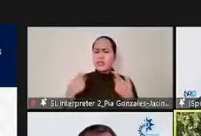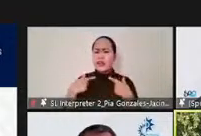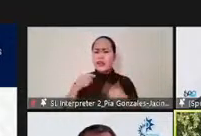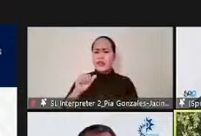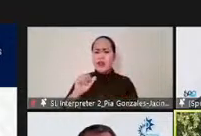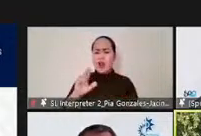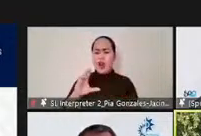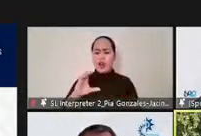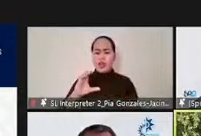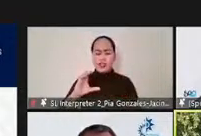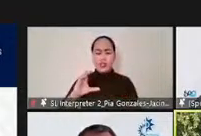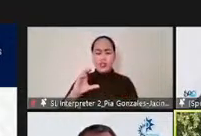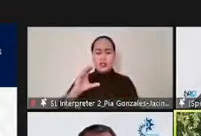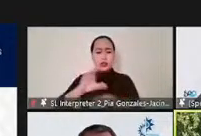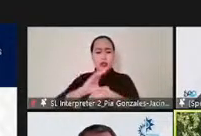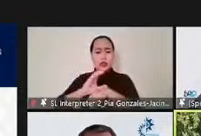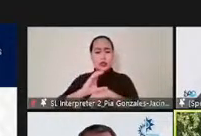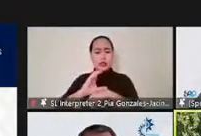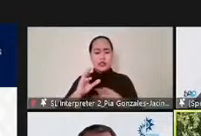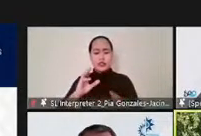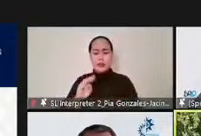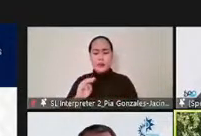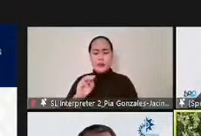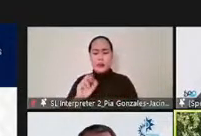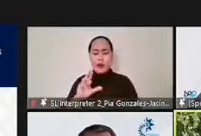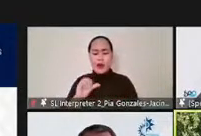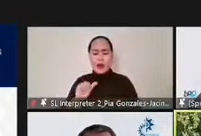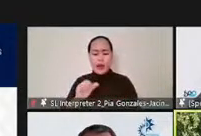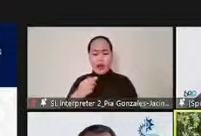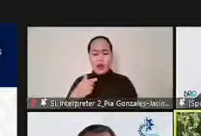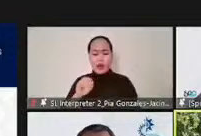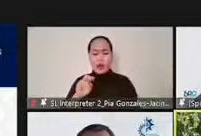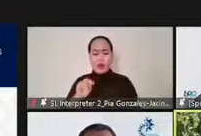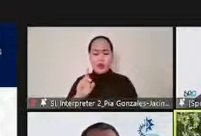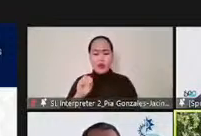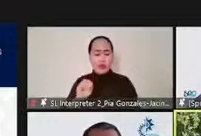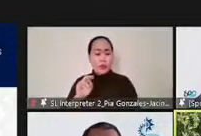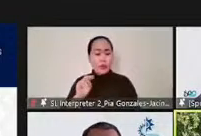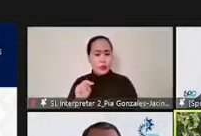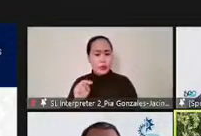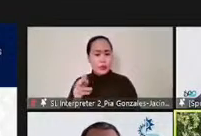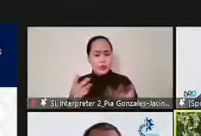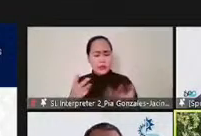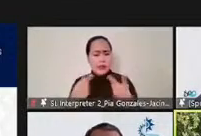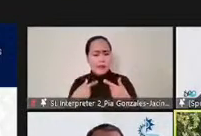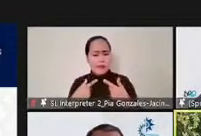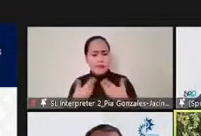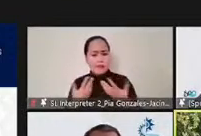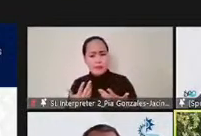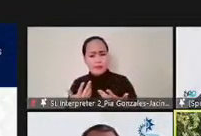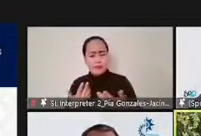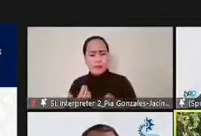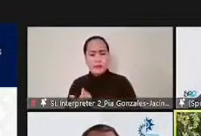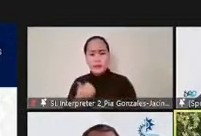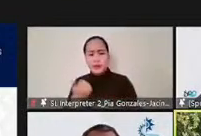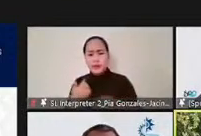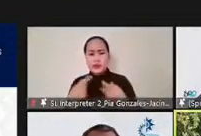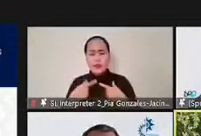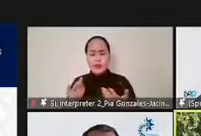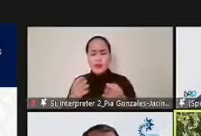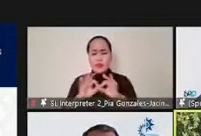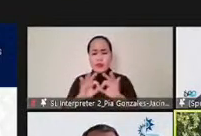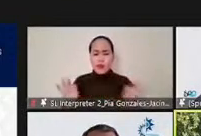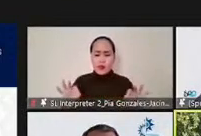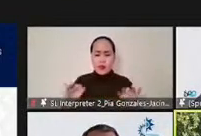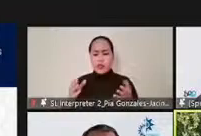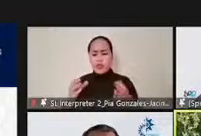opening that Maragondon has, but they do have little areas where there could be pockets of soil in the floor of